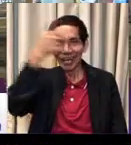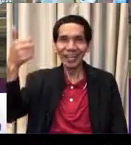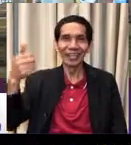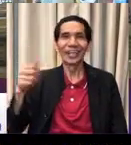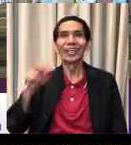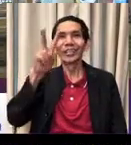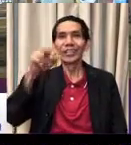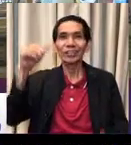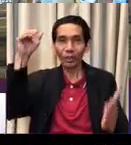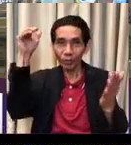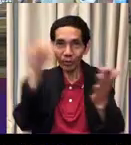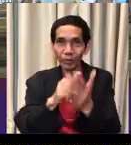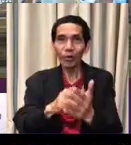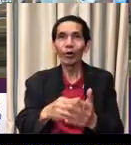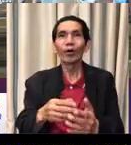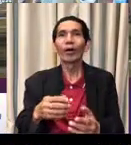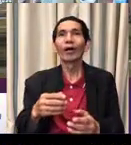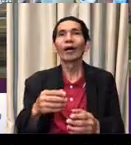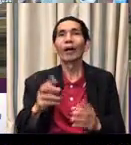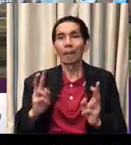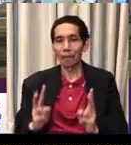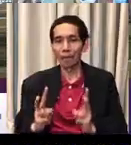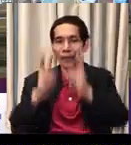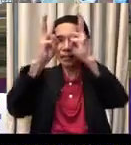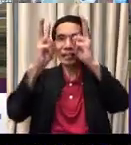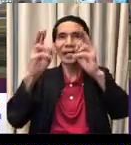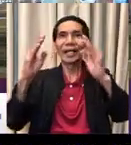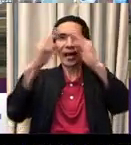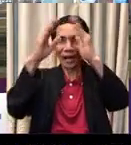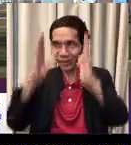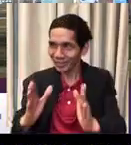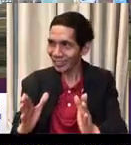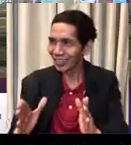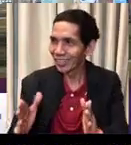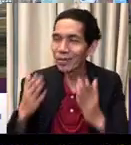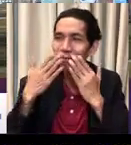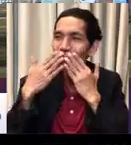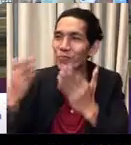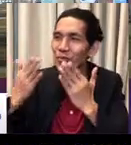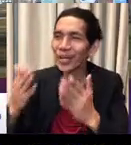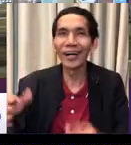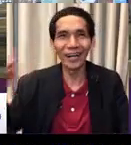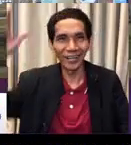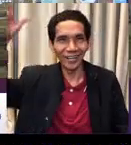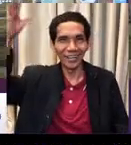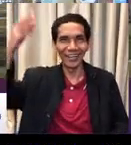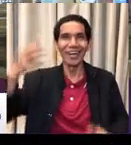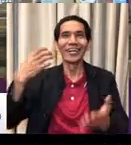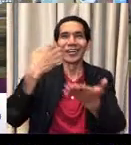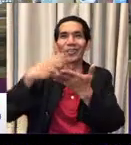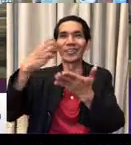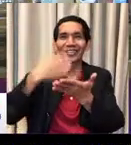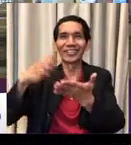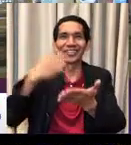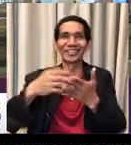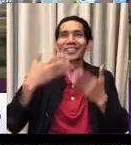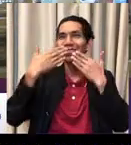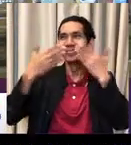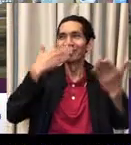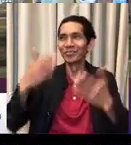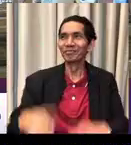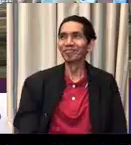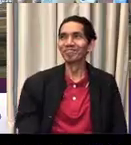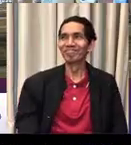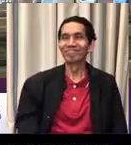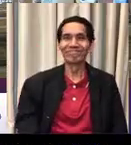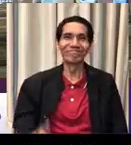Another 200 for the Vertical Housing Project. Oh, Brother Jess! Oh, pantodas na toits! Tama